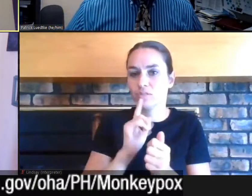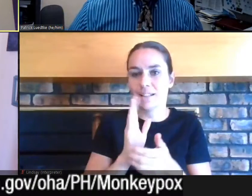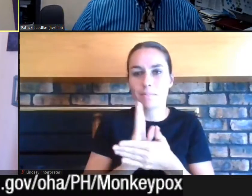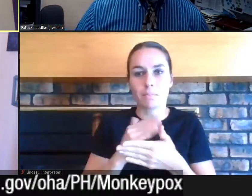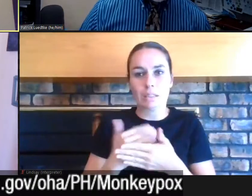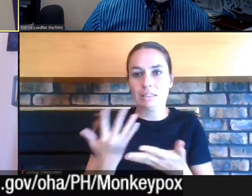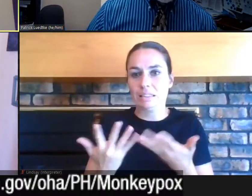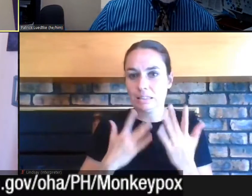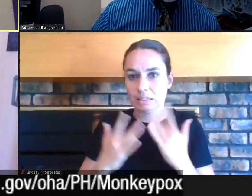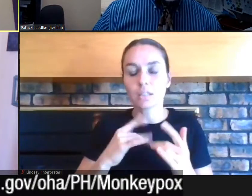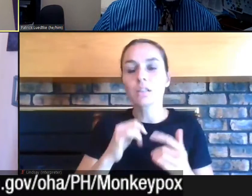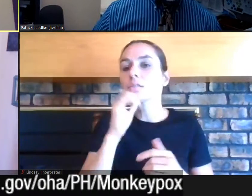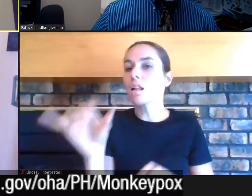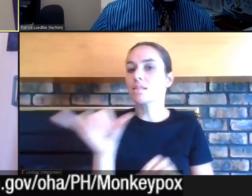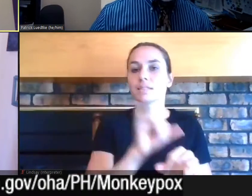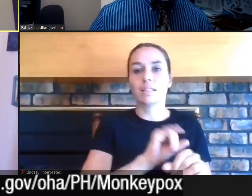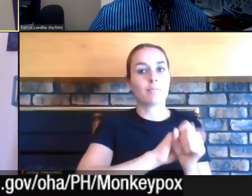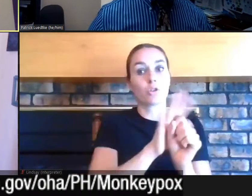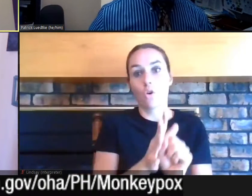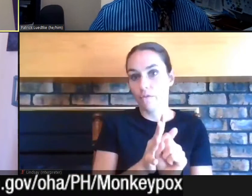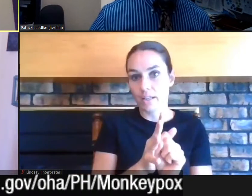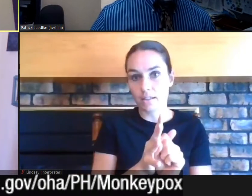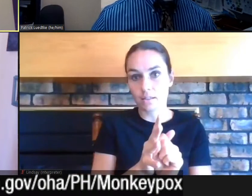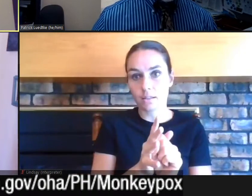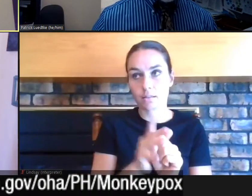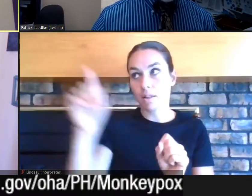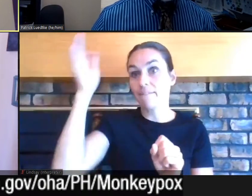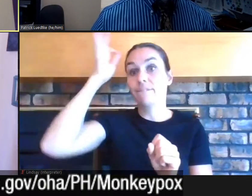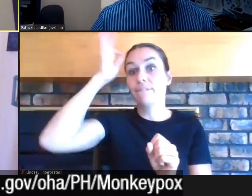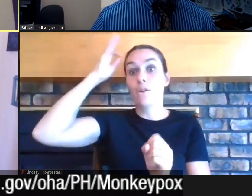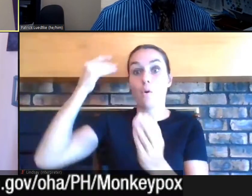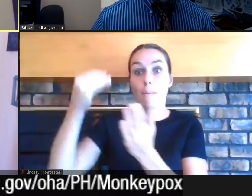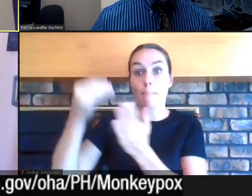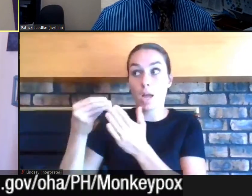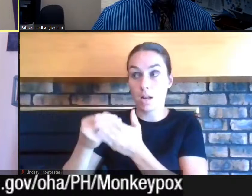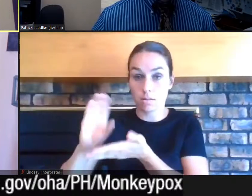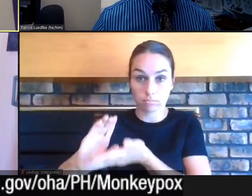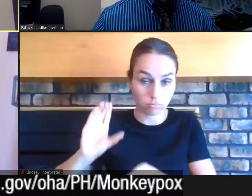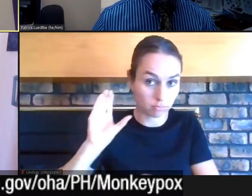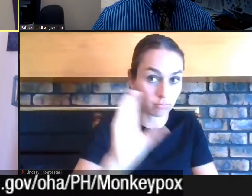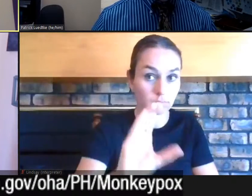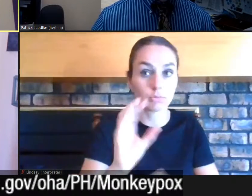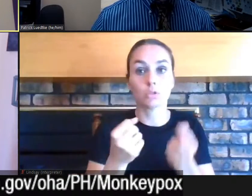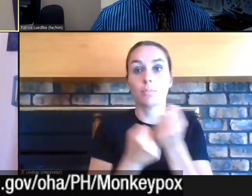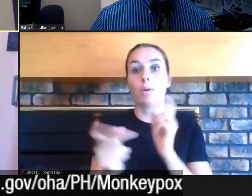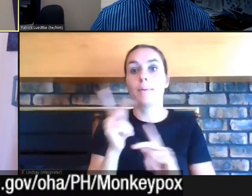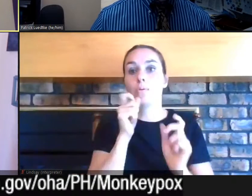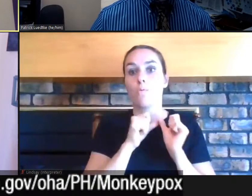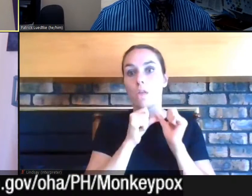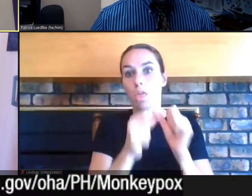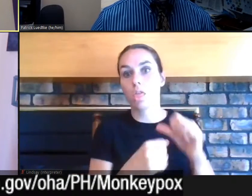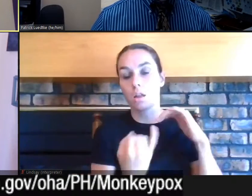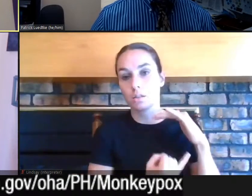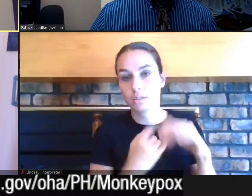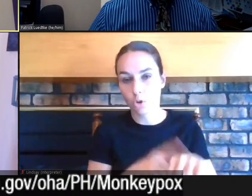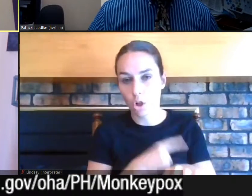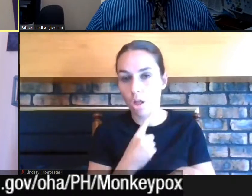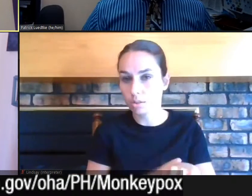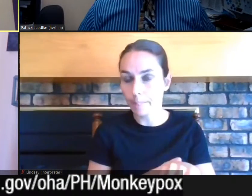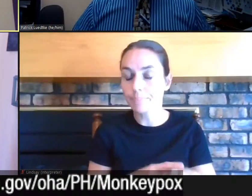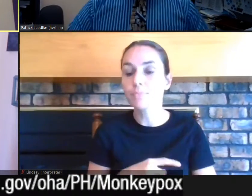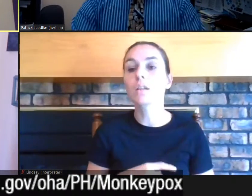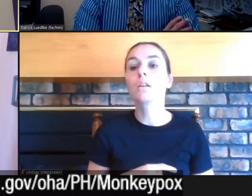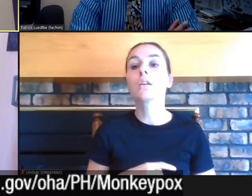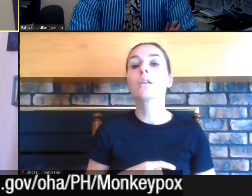like COVID-19, where we had dedicated federal funding to support individuals in isolation. Certain groups, people living